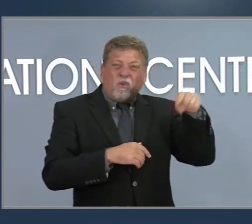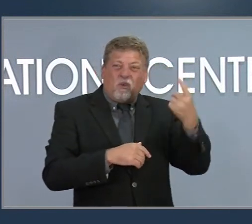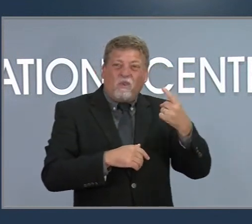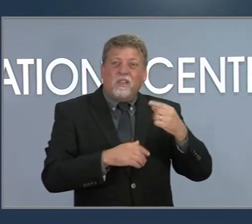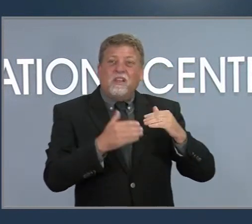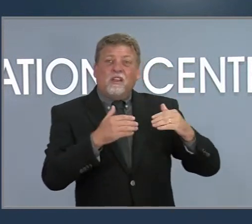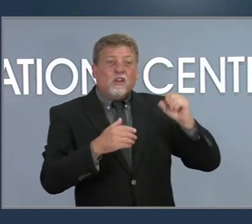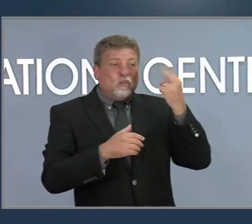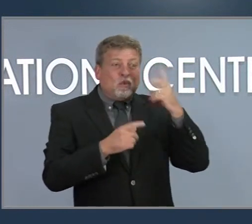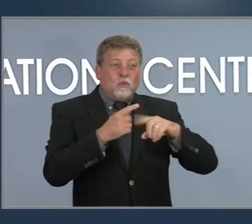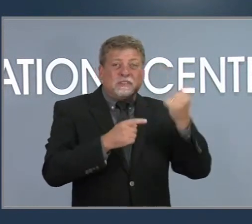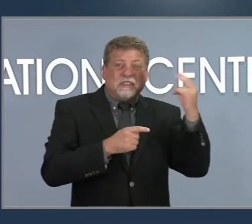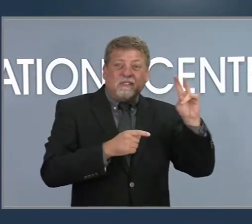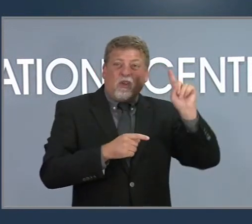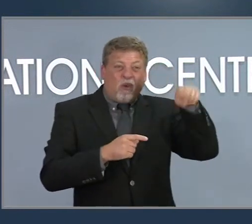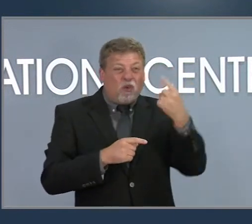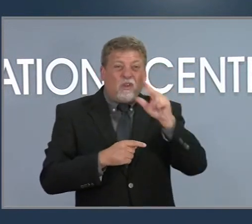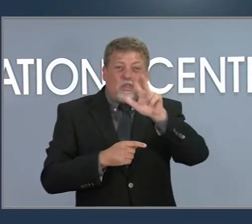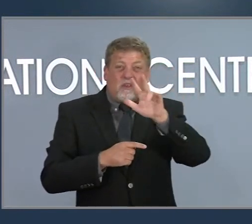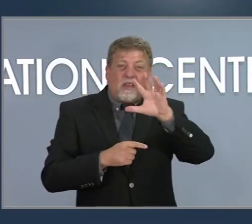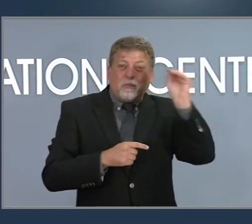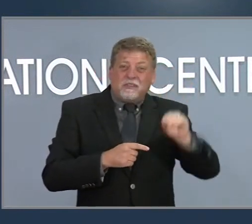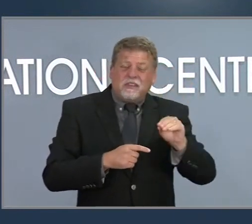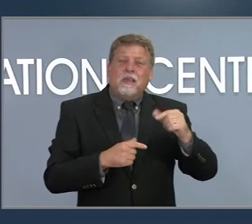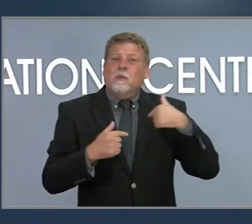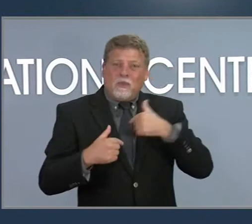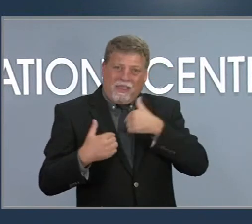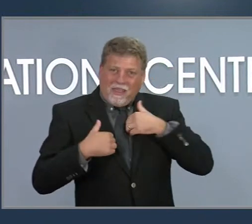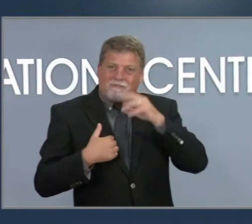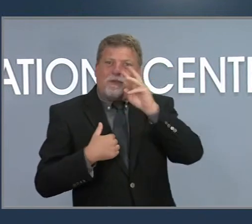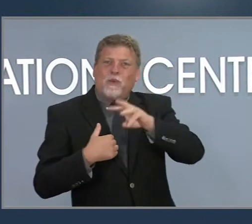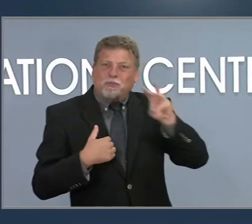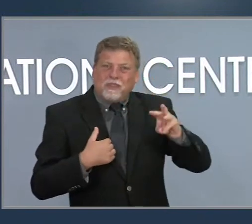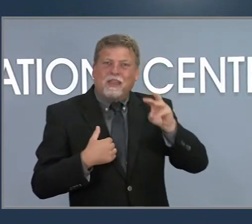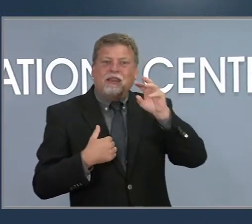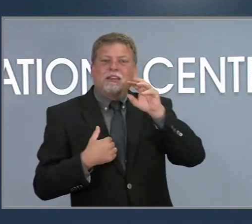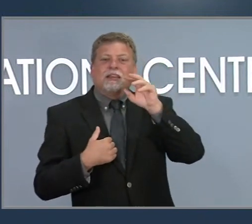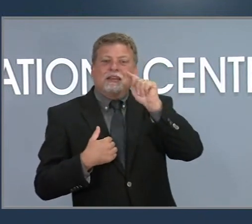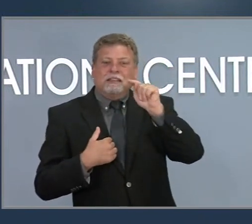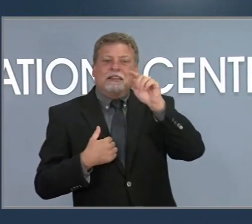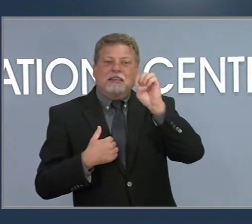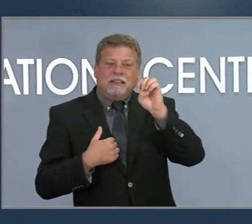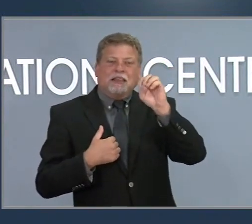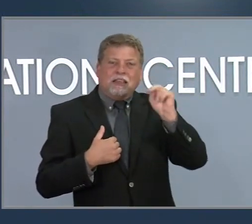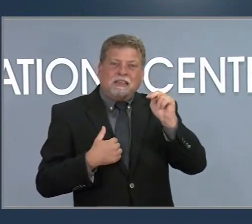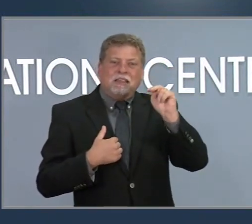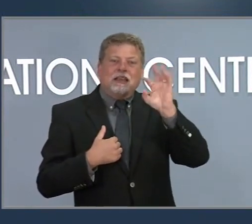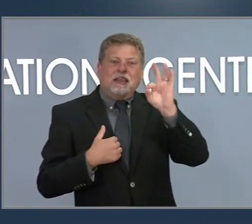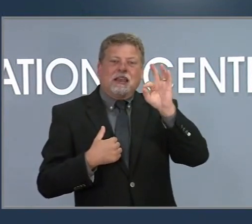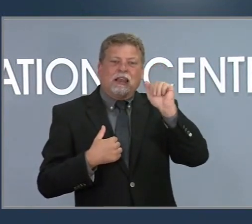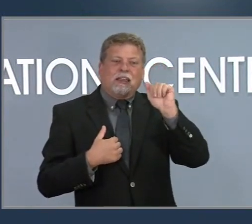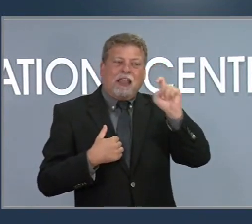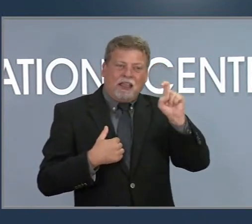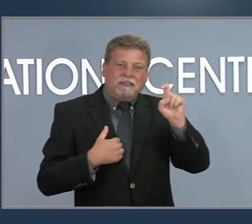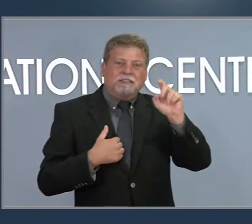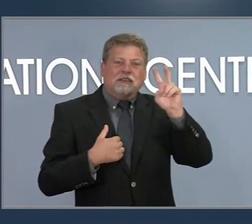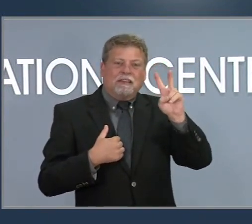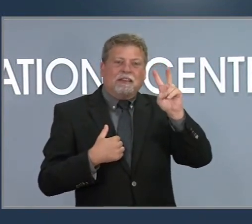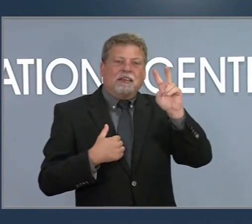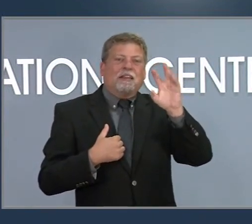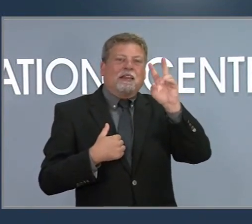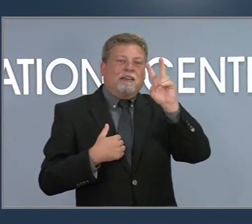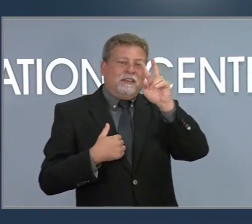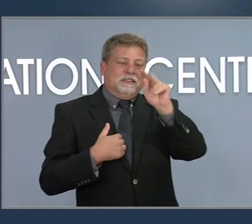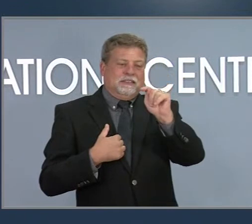teenvaxfacts.com to get information and resources they need to educate themselves about COVID-19 vaccines. We're also working to make